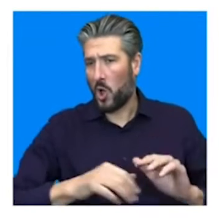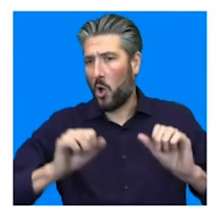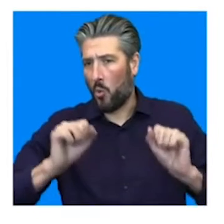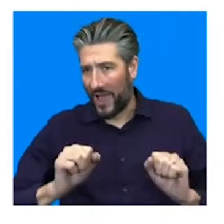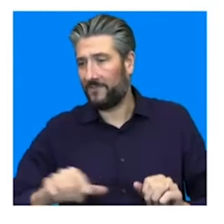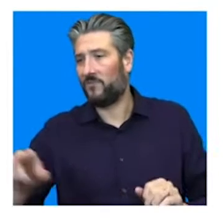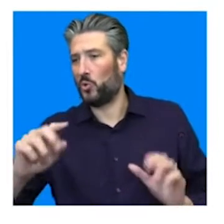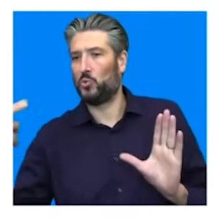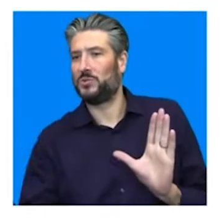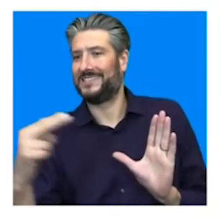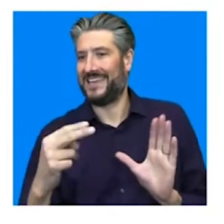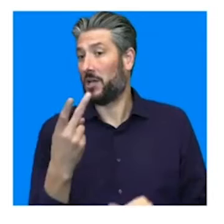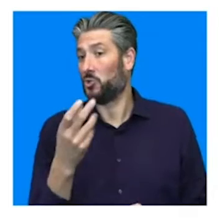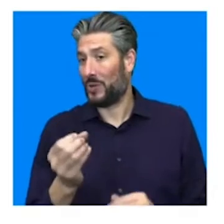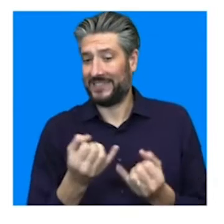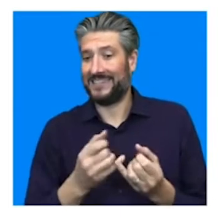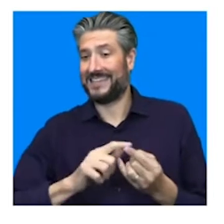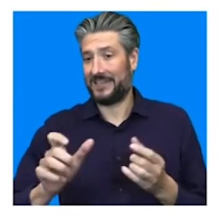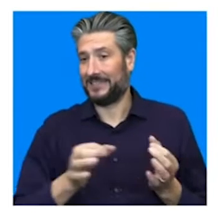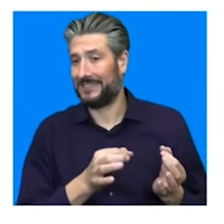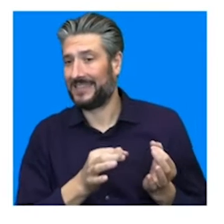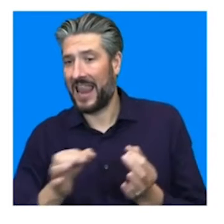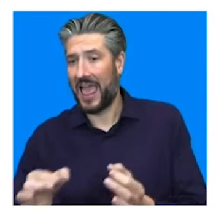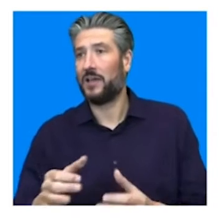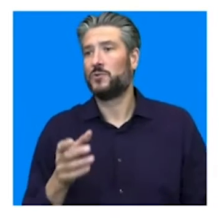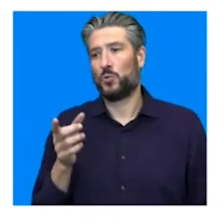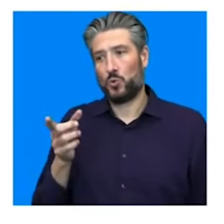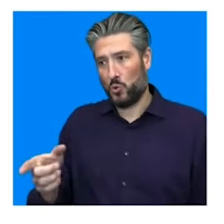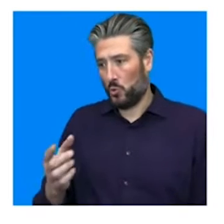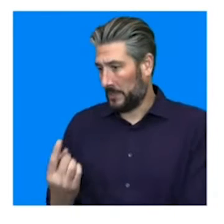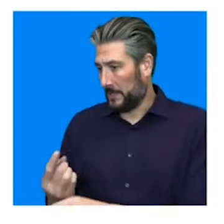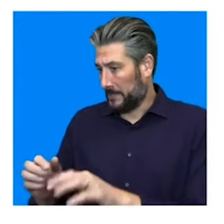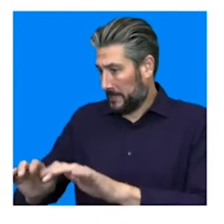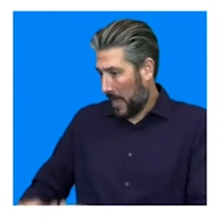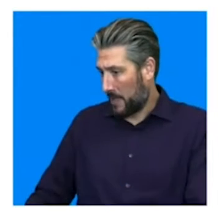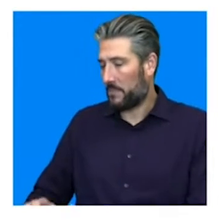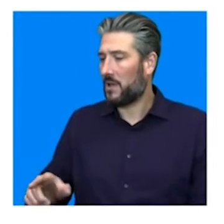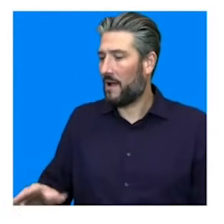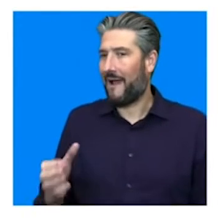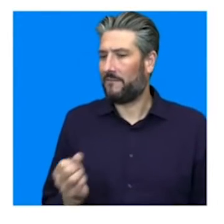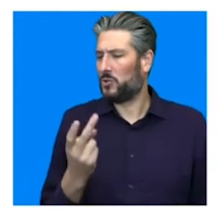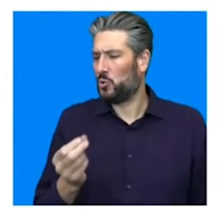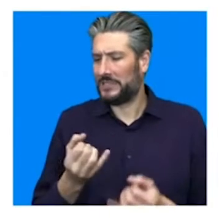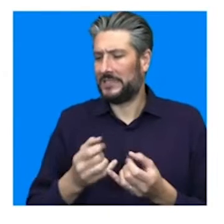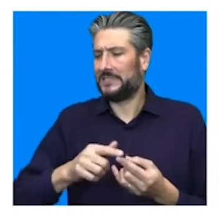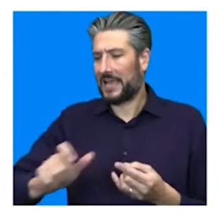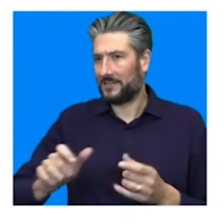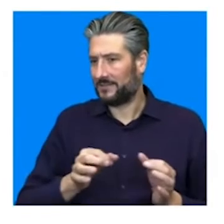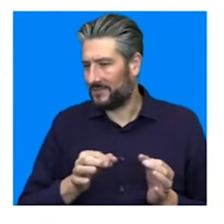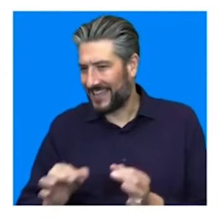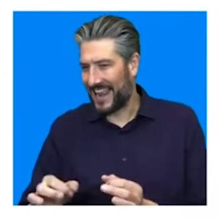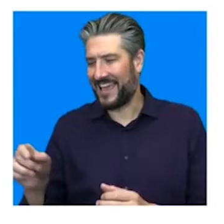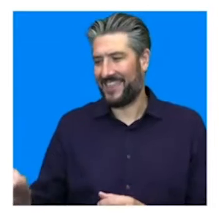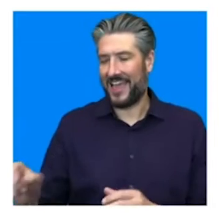when you can actually type into the feedback screen, then I can actually see that feedback to make some comments on it. So I'm going to try and not have a disappear in